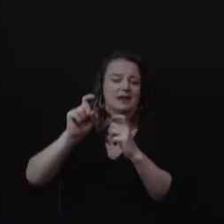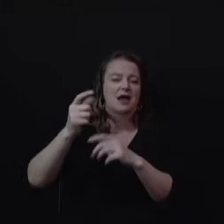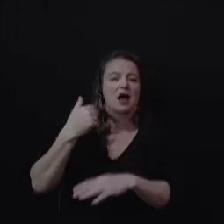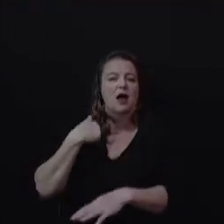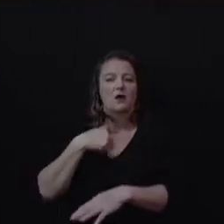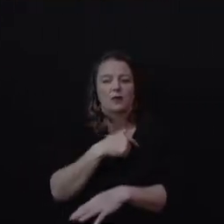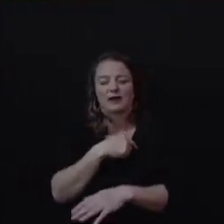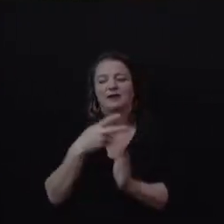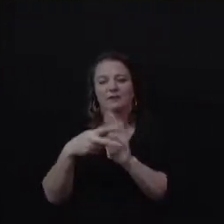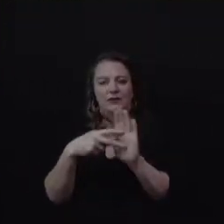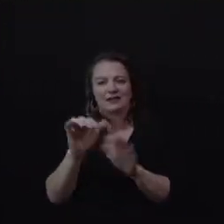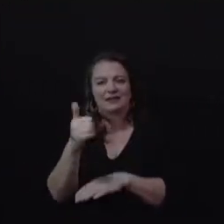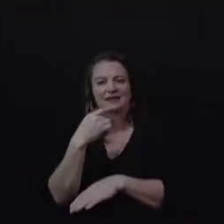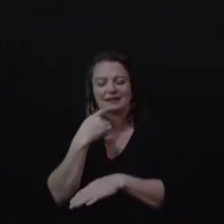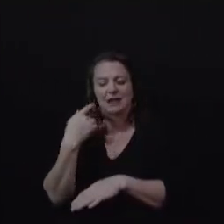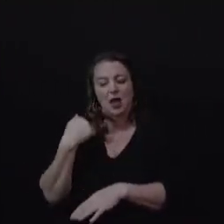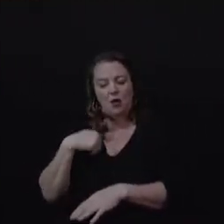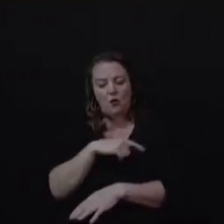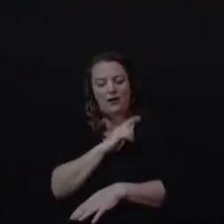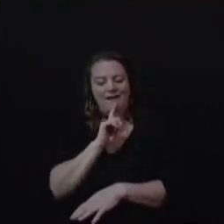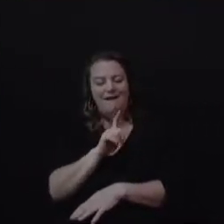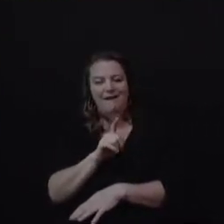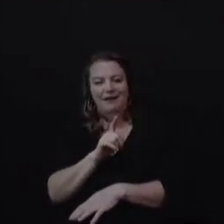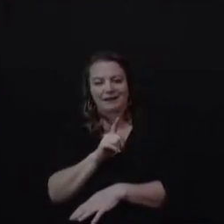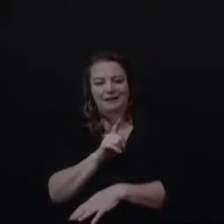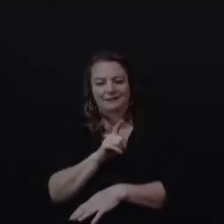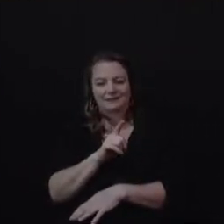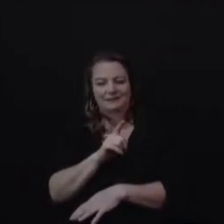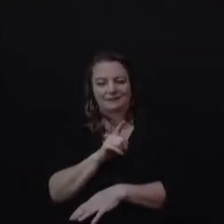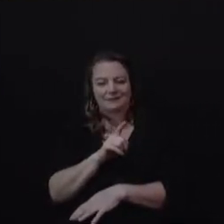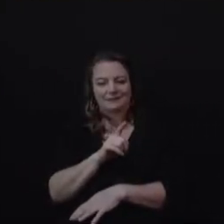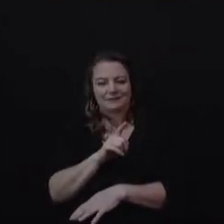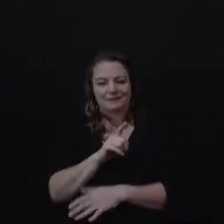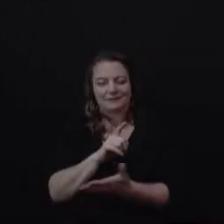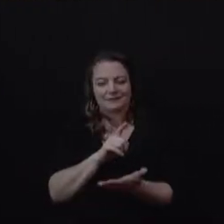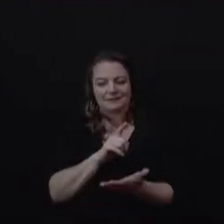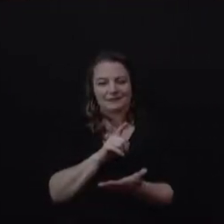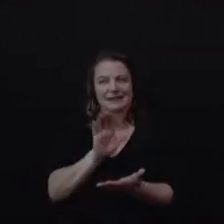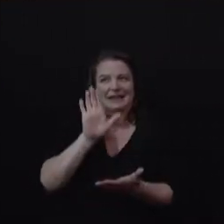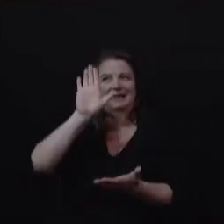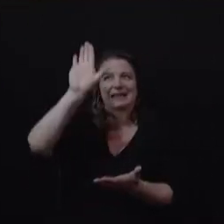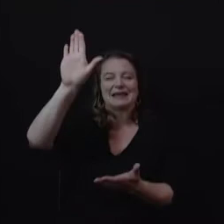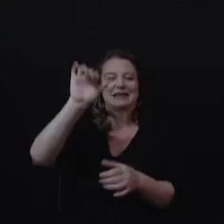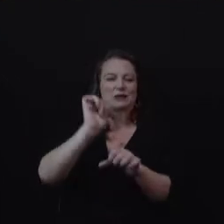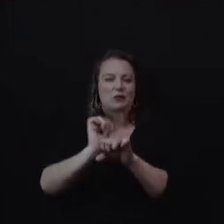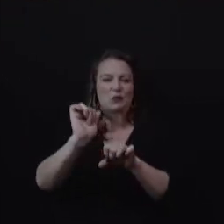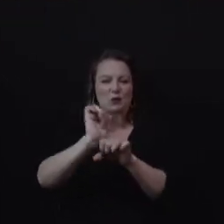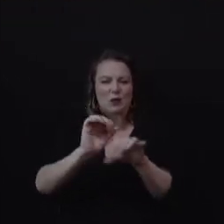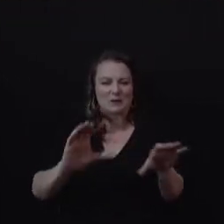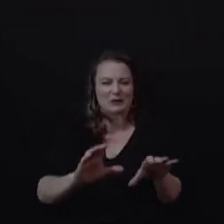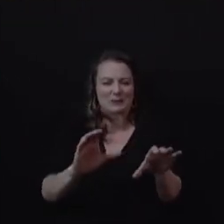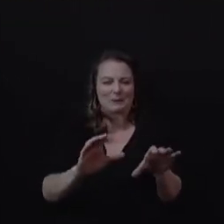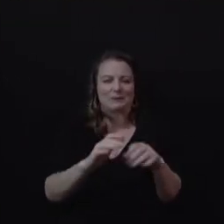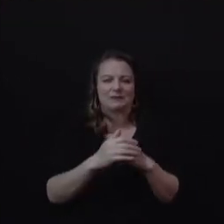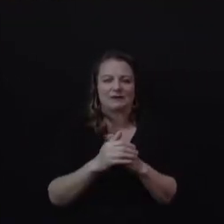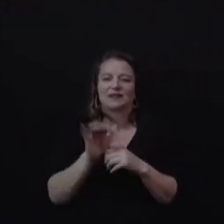verse 10, he ends by saying, for we are his workmanship. Here's the beauty right